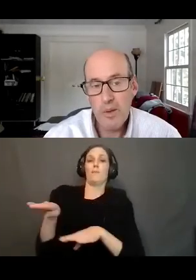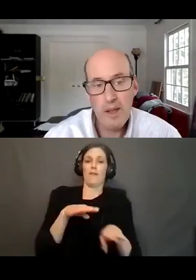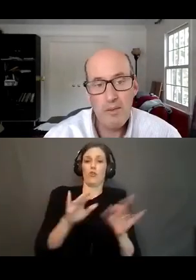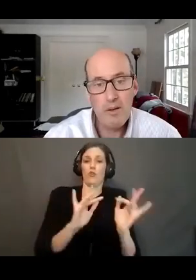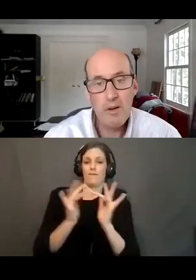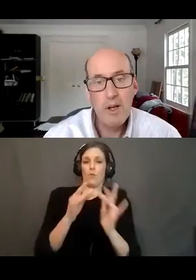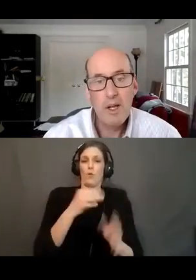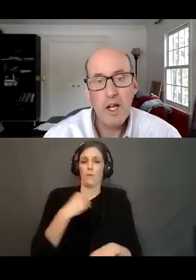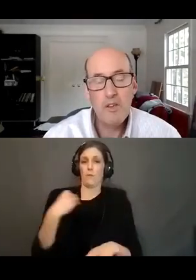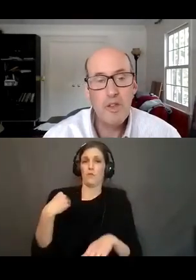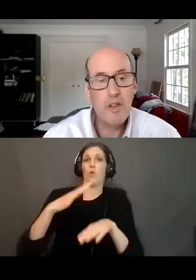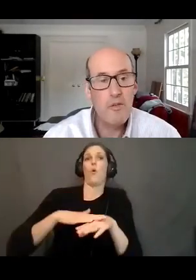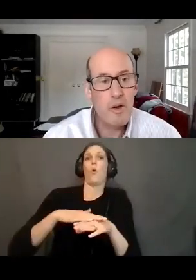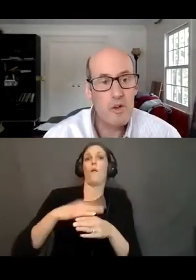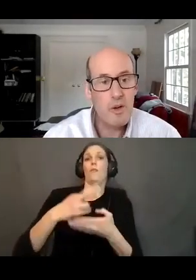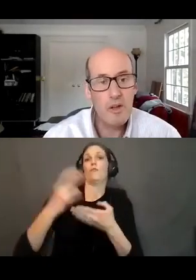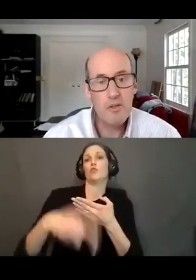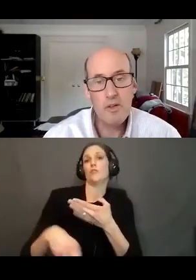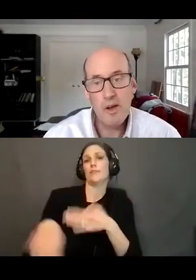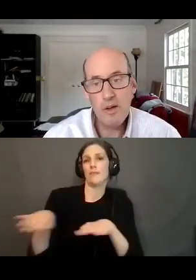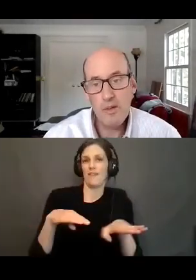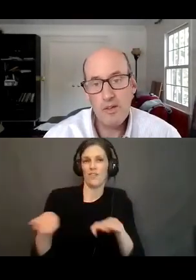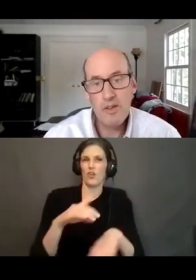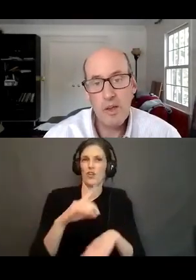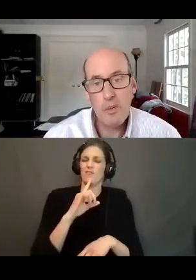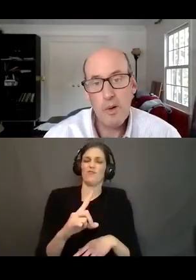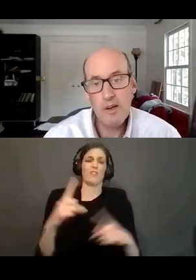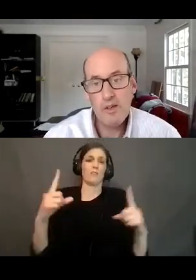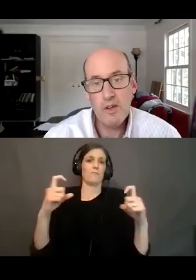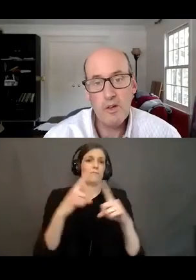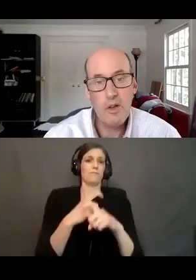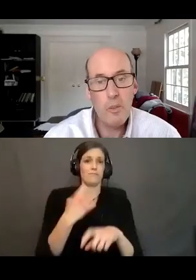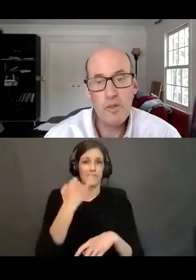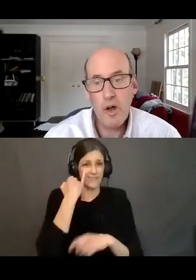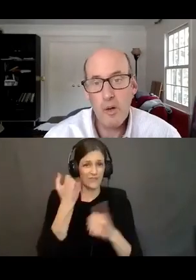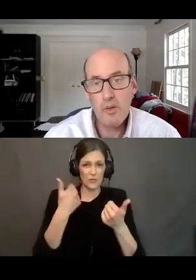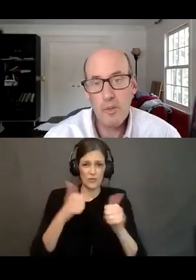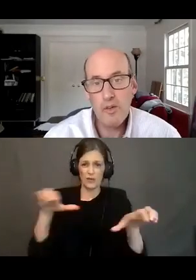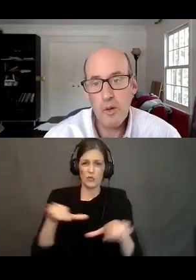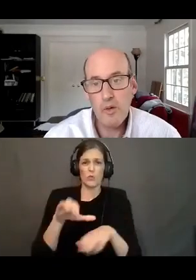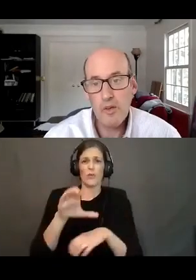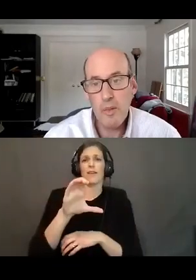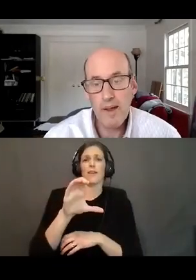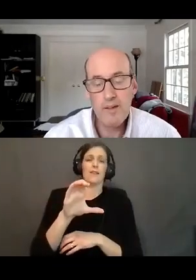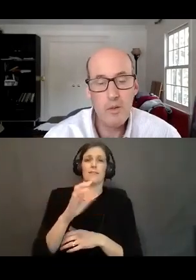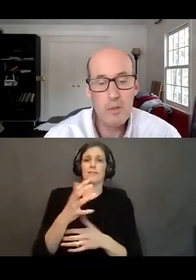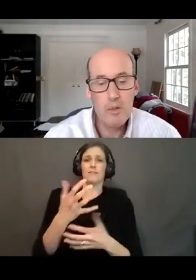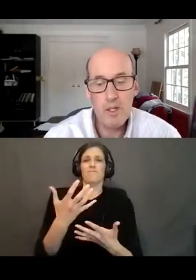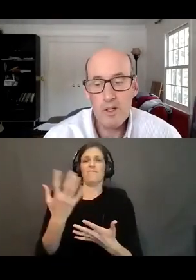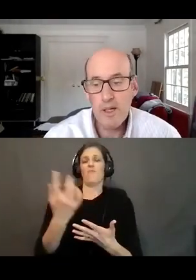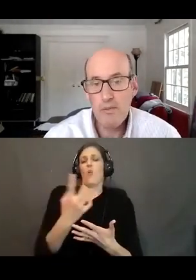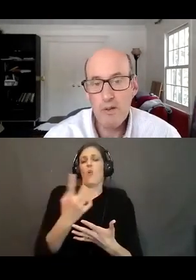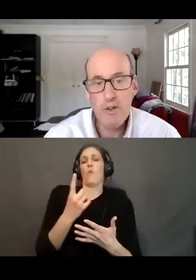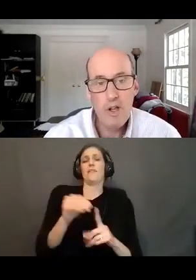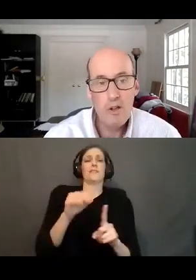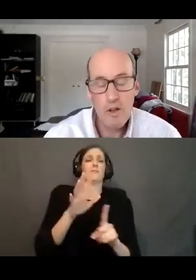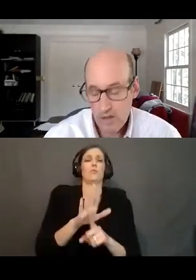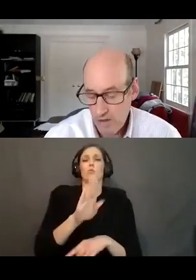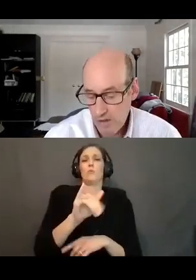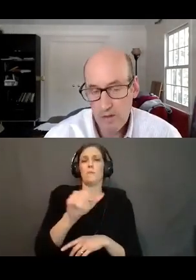outcome behavior. It gets very tricky if you try and do this contemporaneously. You'll almost always be exposed to bias. So we're really going to